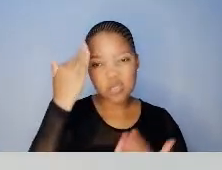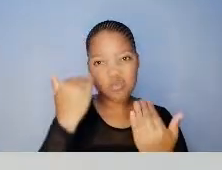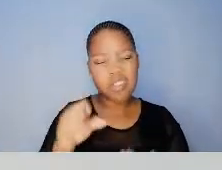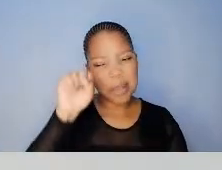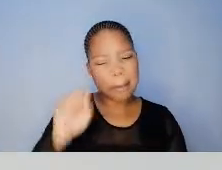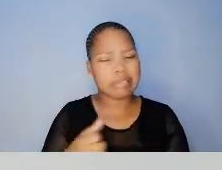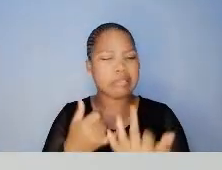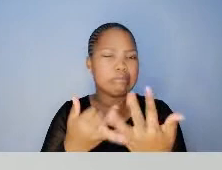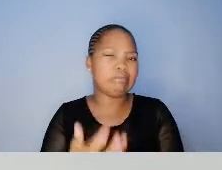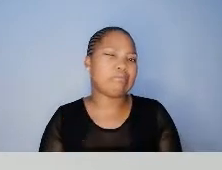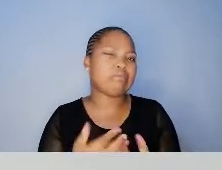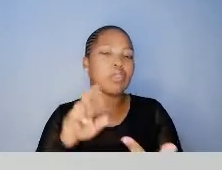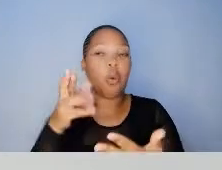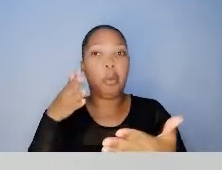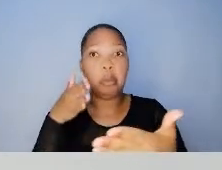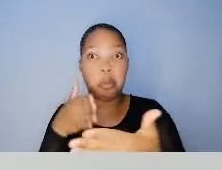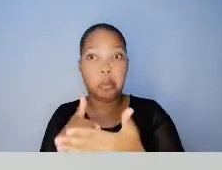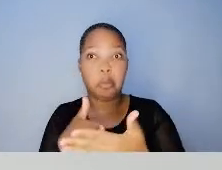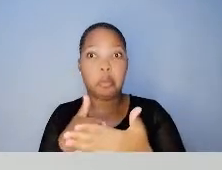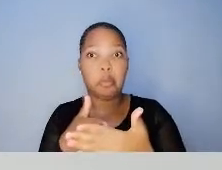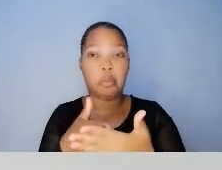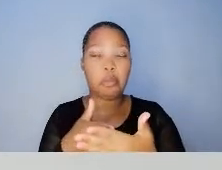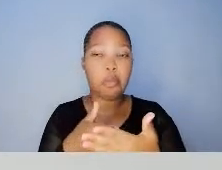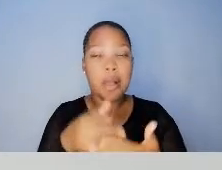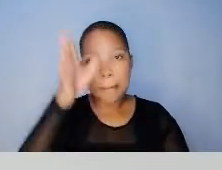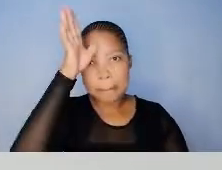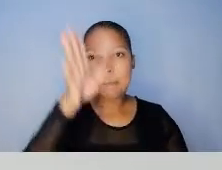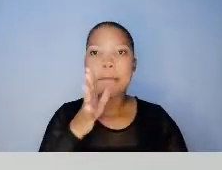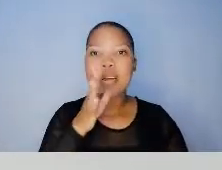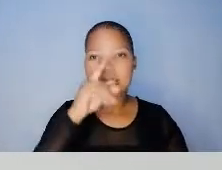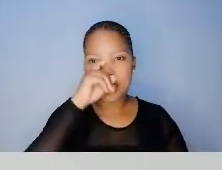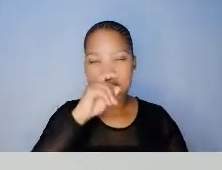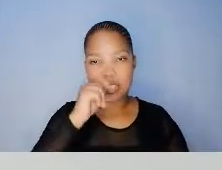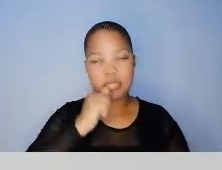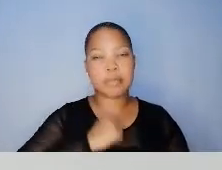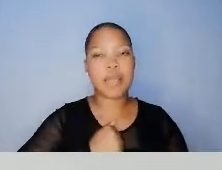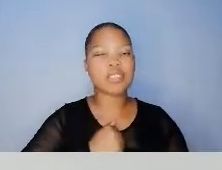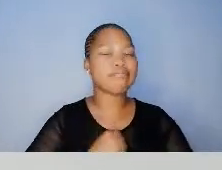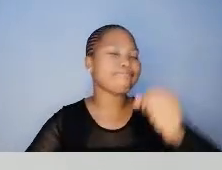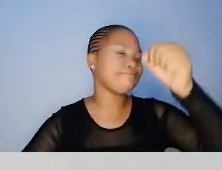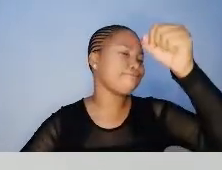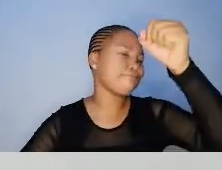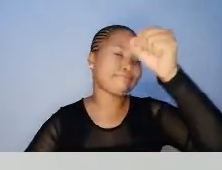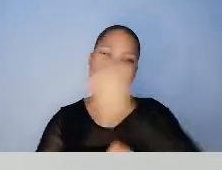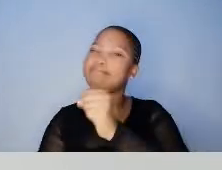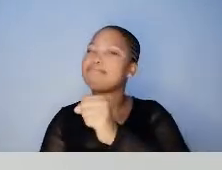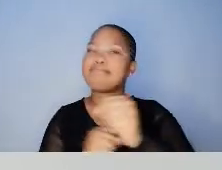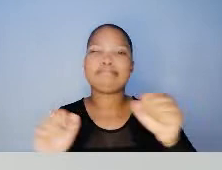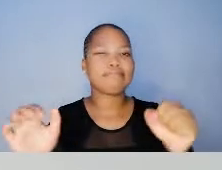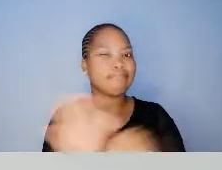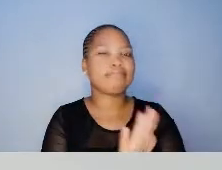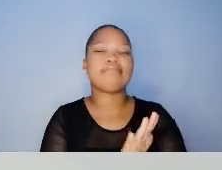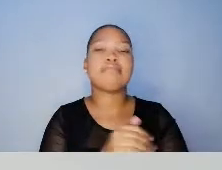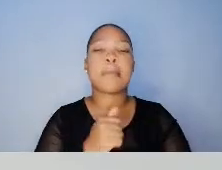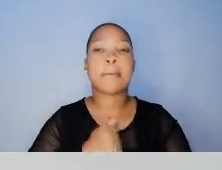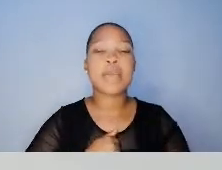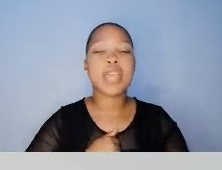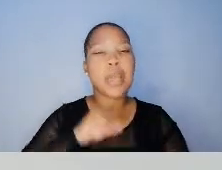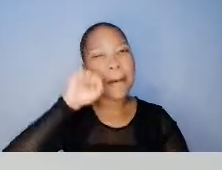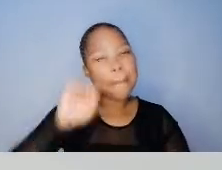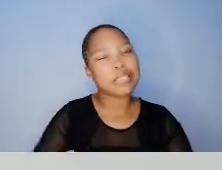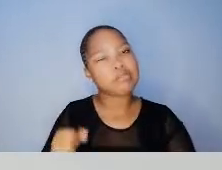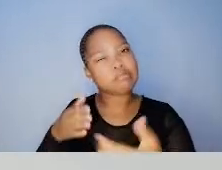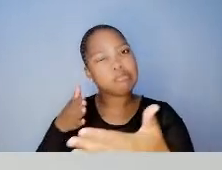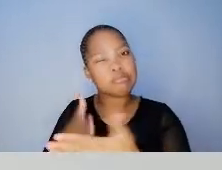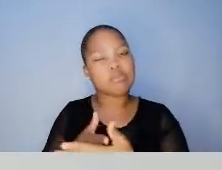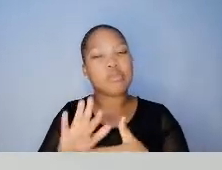pause. And my parents and my sisters have been so much supportive to me, so much. We had to pause because again COVID was